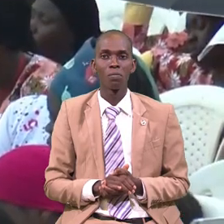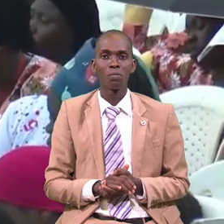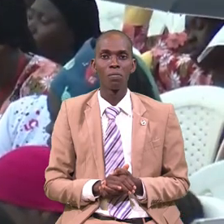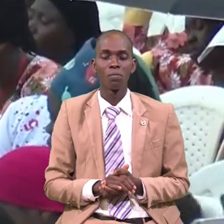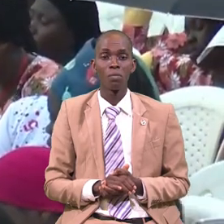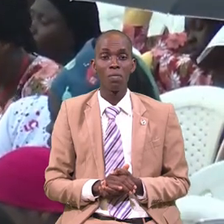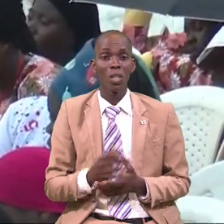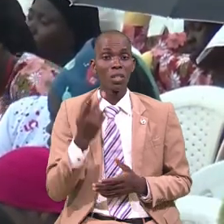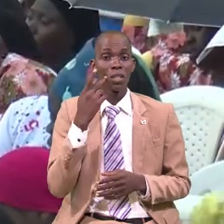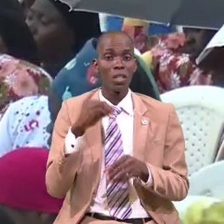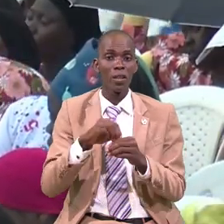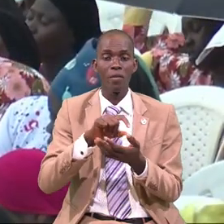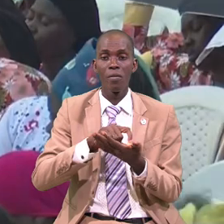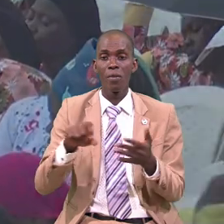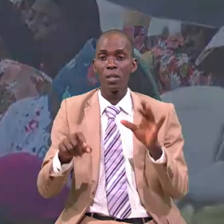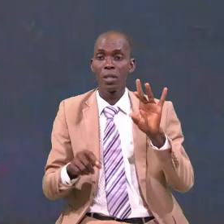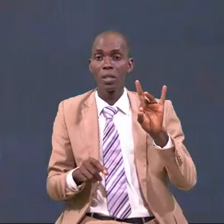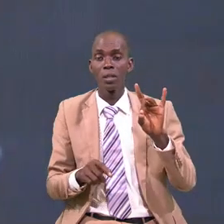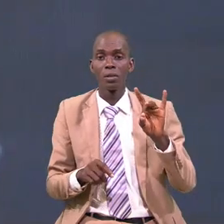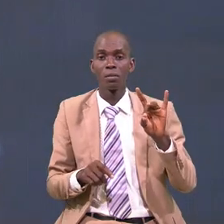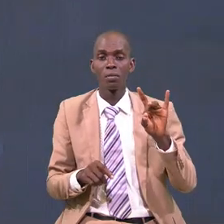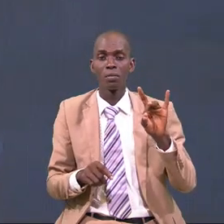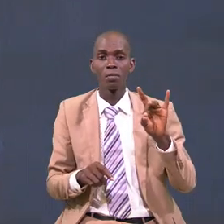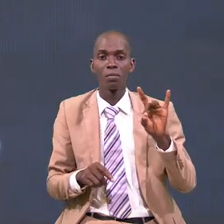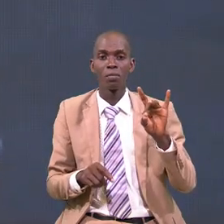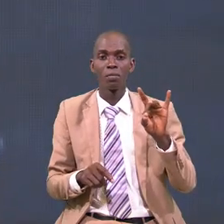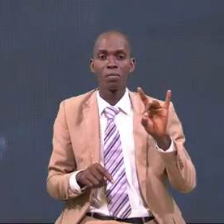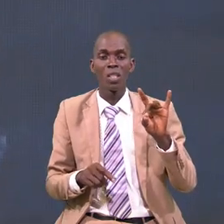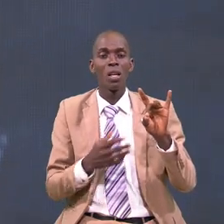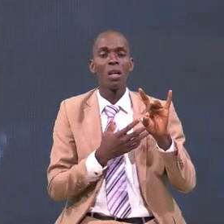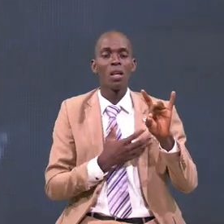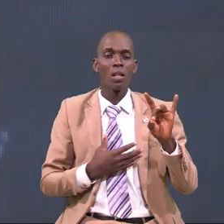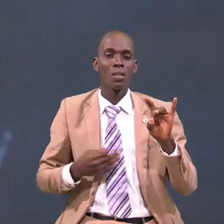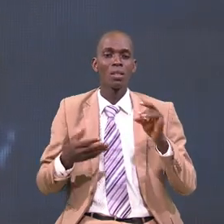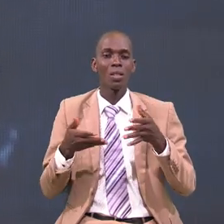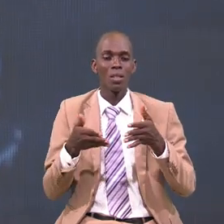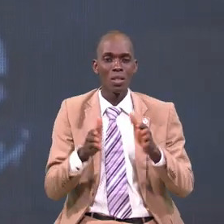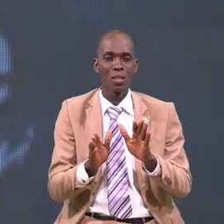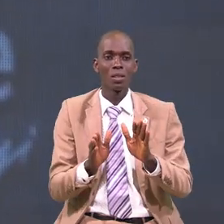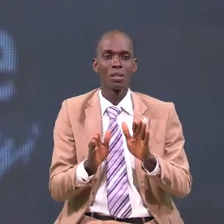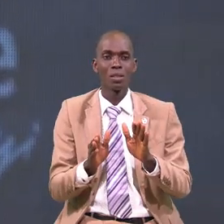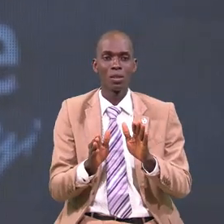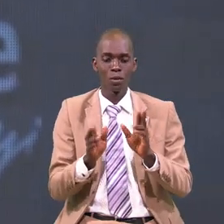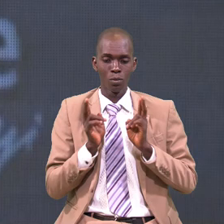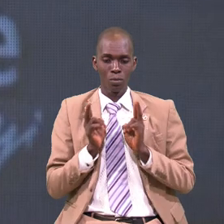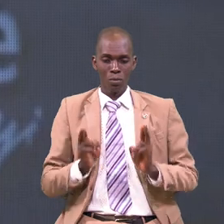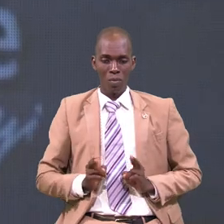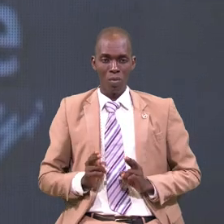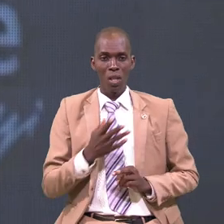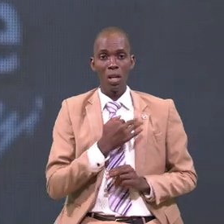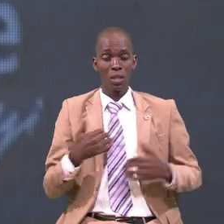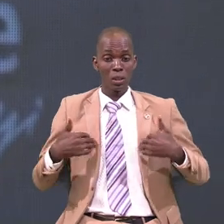Look at verse 8. In verse 8, it says, and let man and beast be